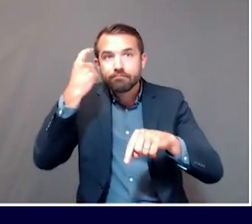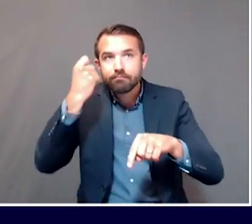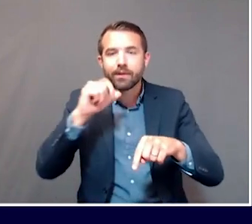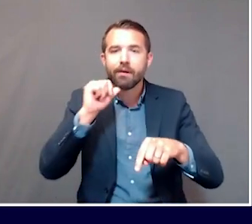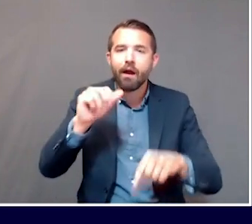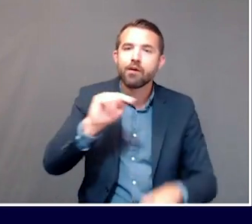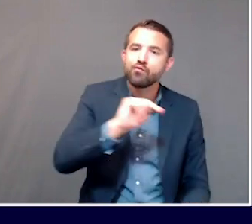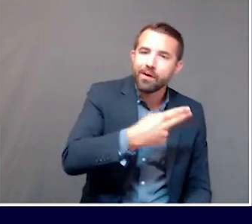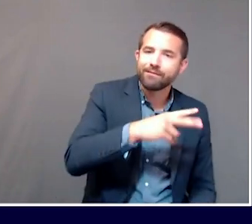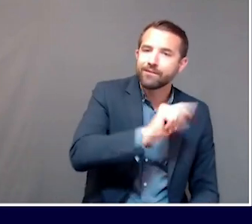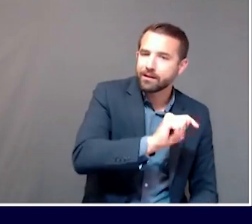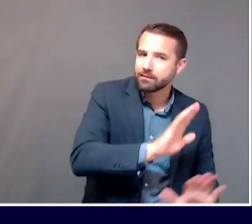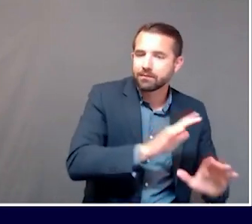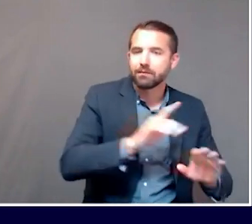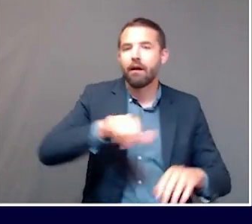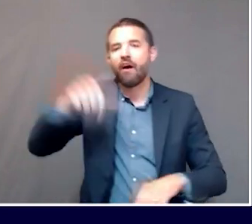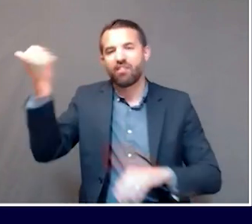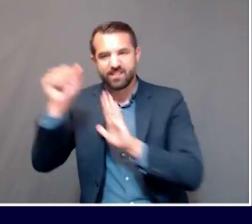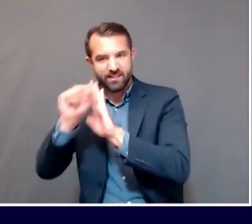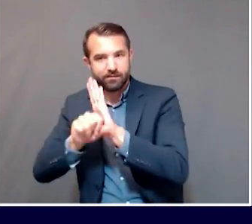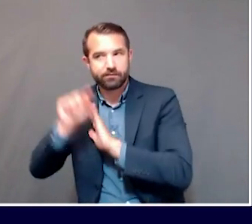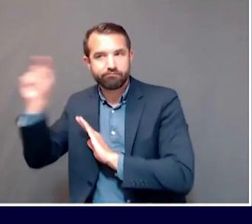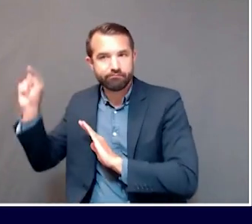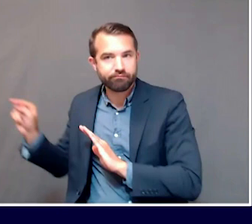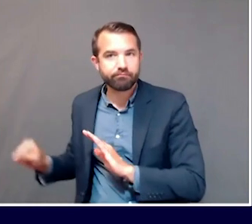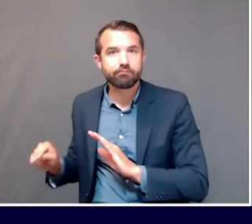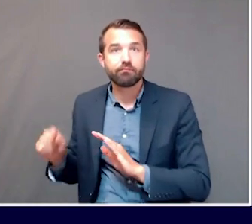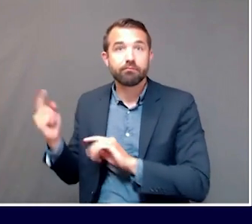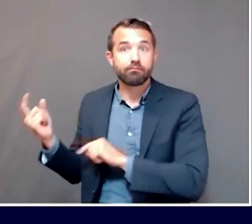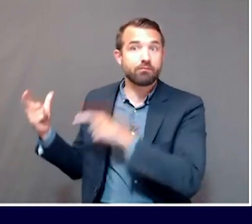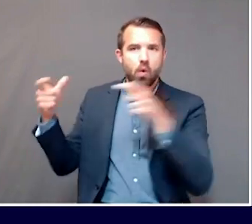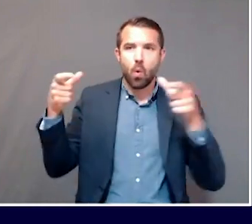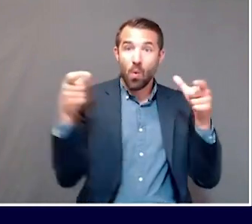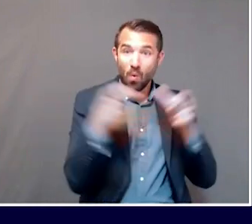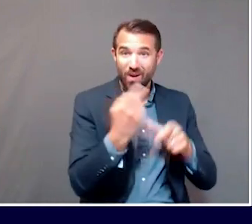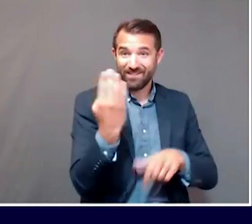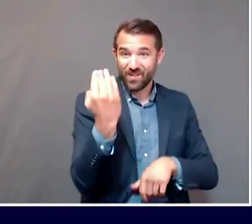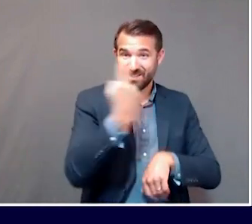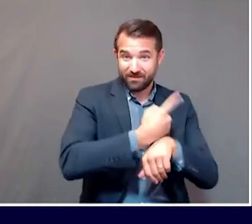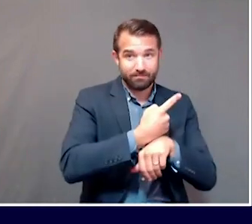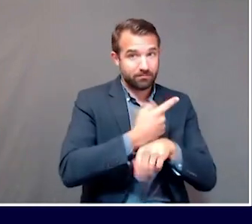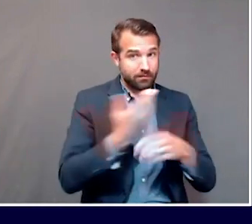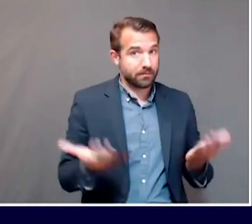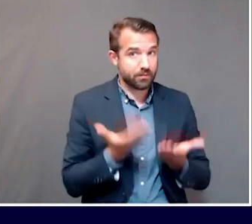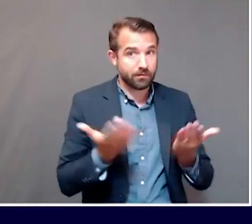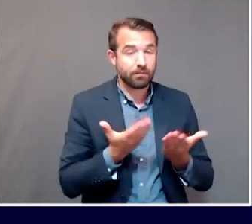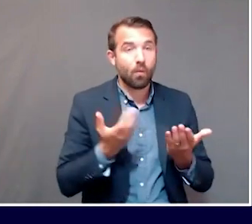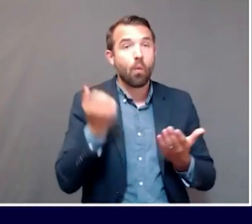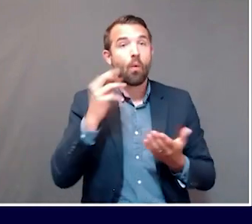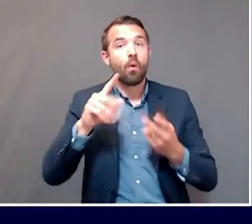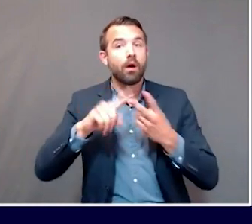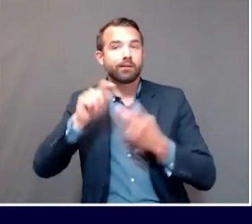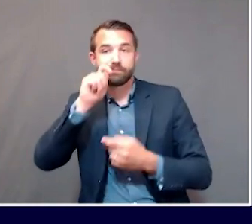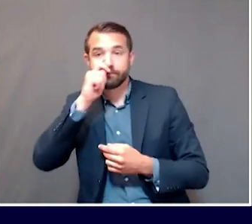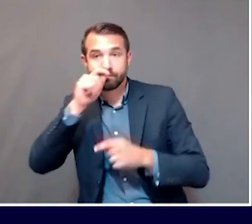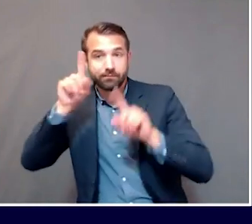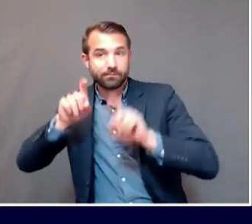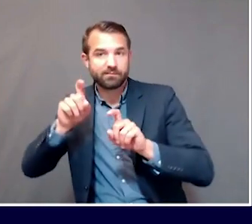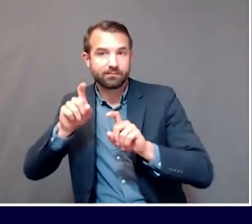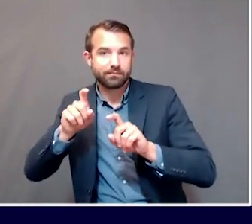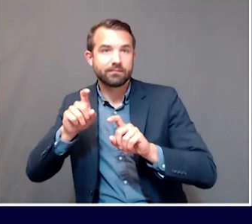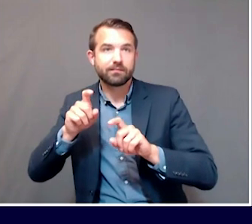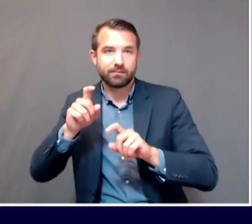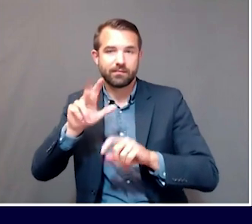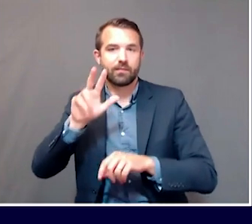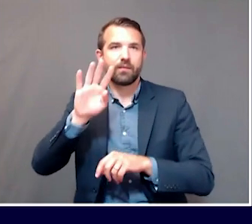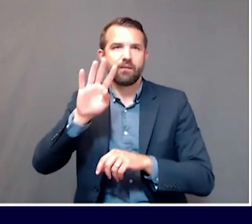should either quarantine for 14 days or have a test within 72 hours before you come here. I see